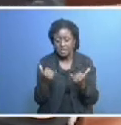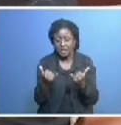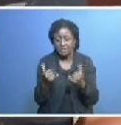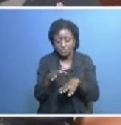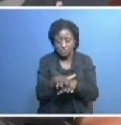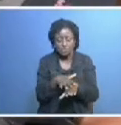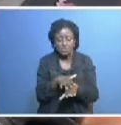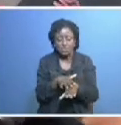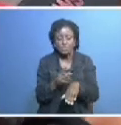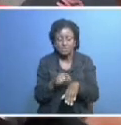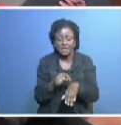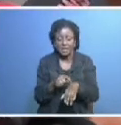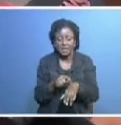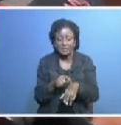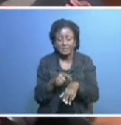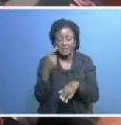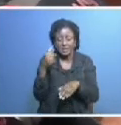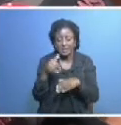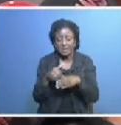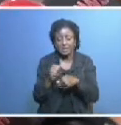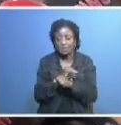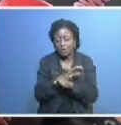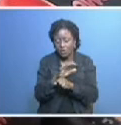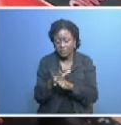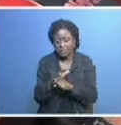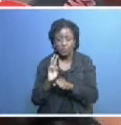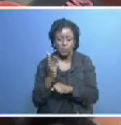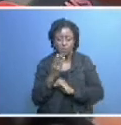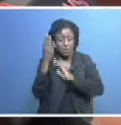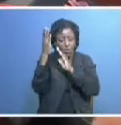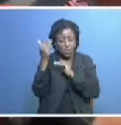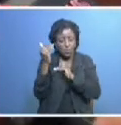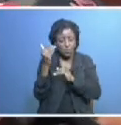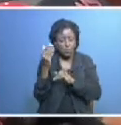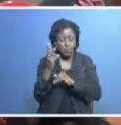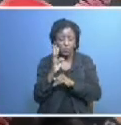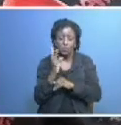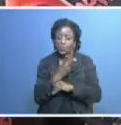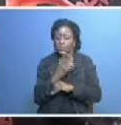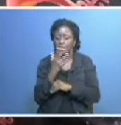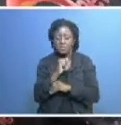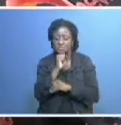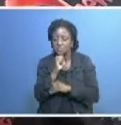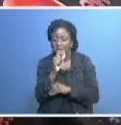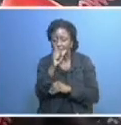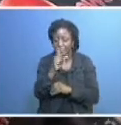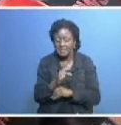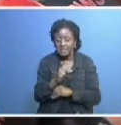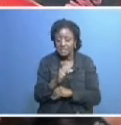COVID. We hope that we won't need the travel health visa in the medium